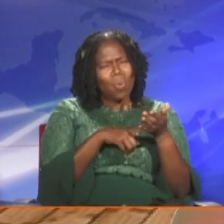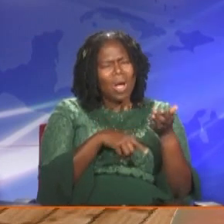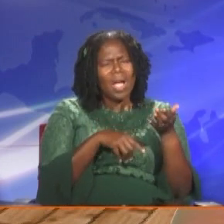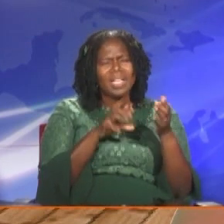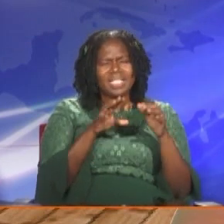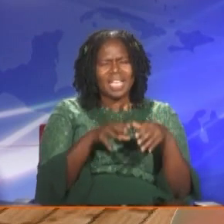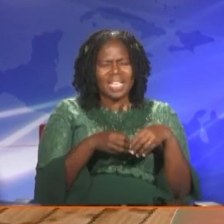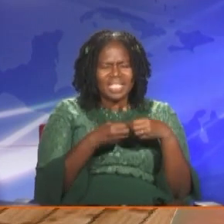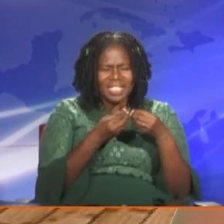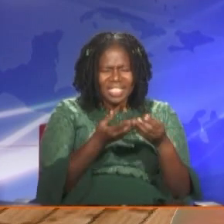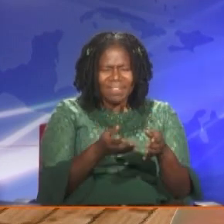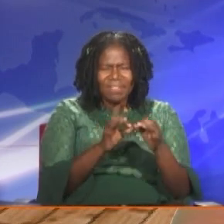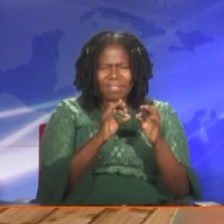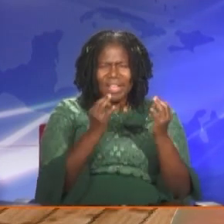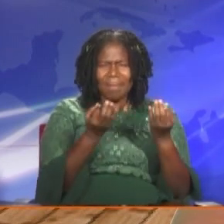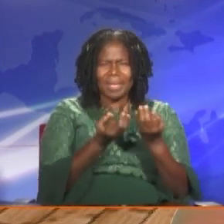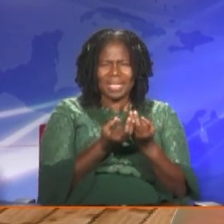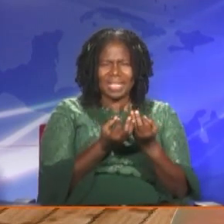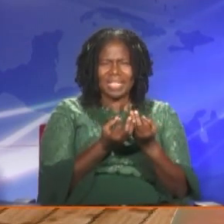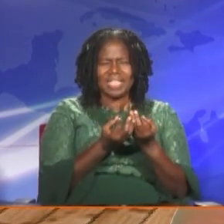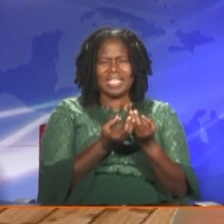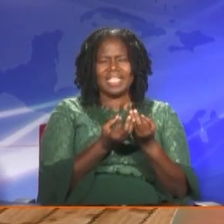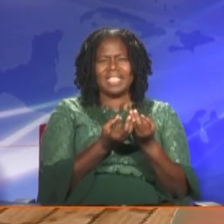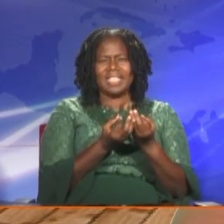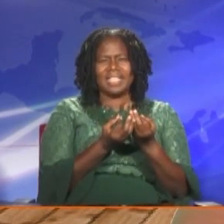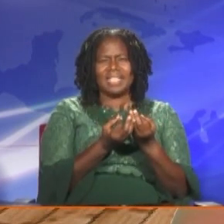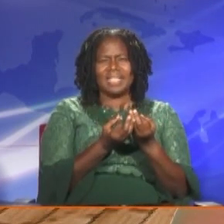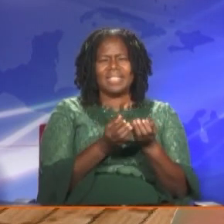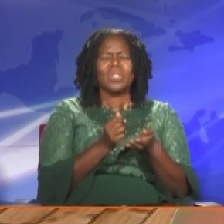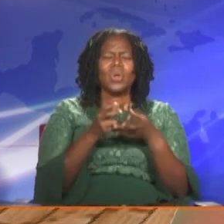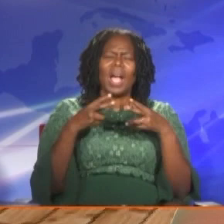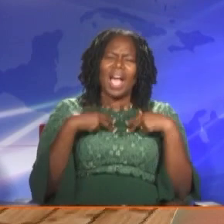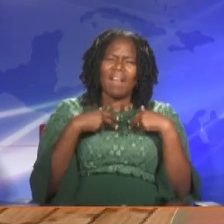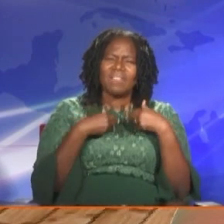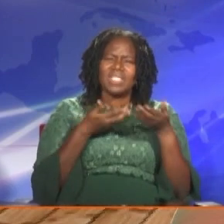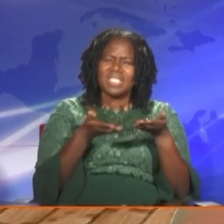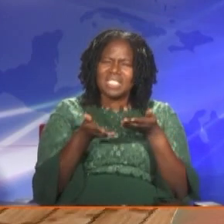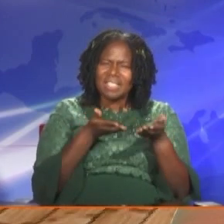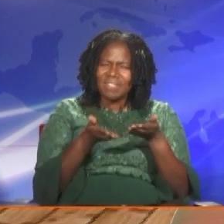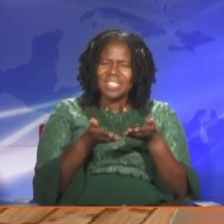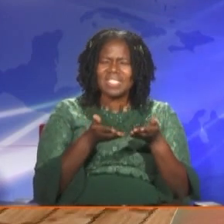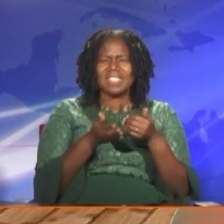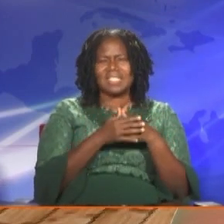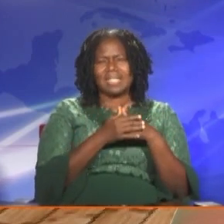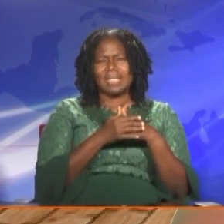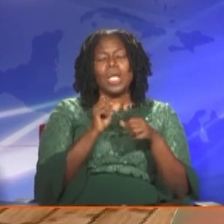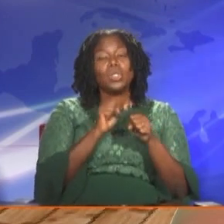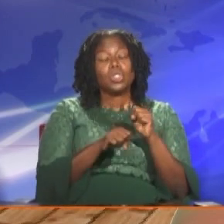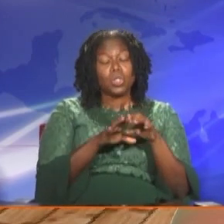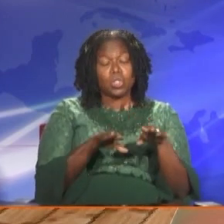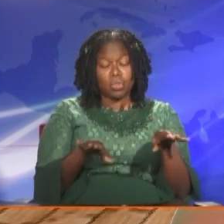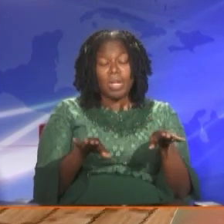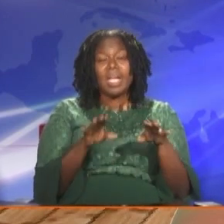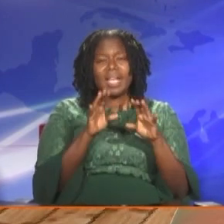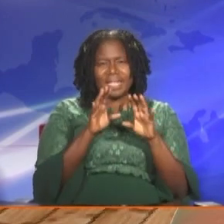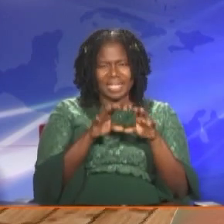offer to these families to have that service accessible so that children